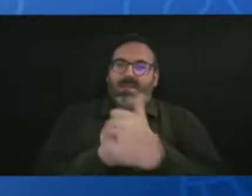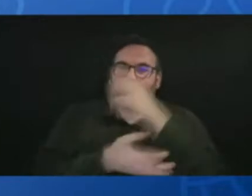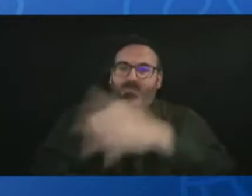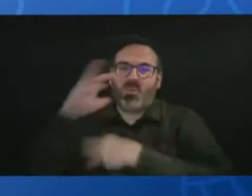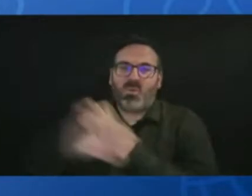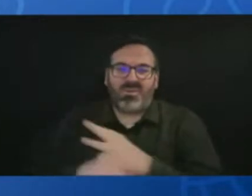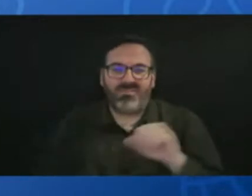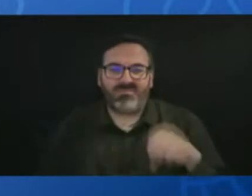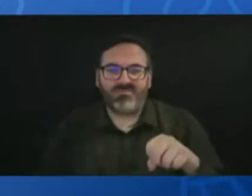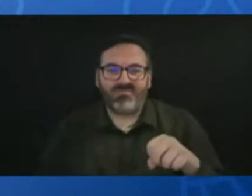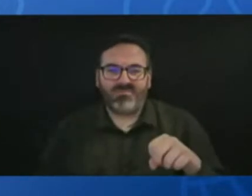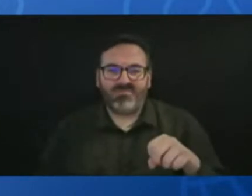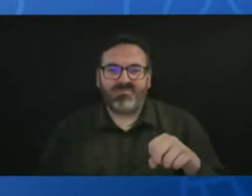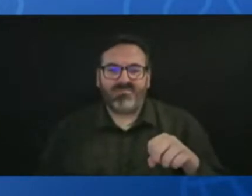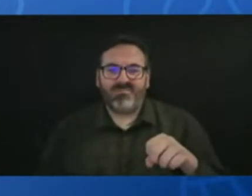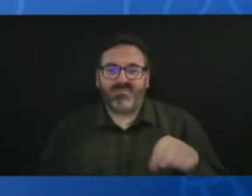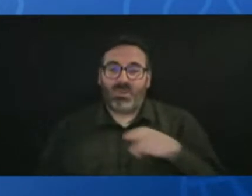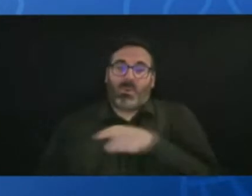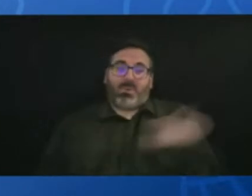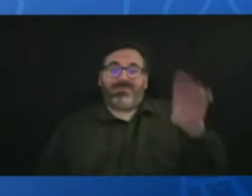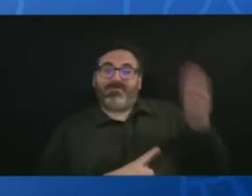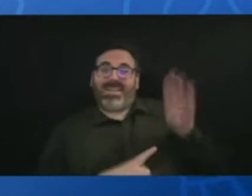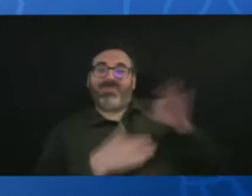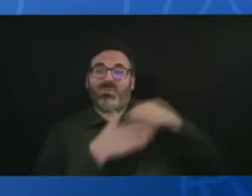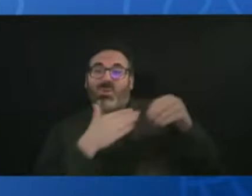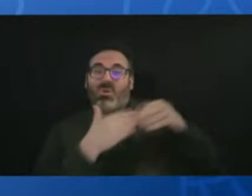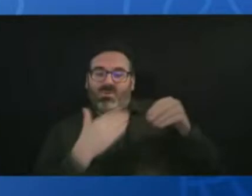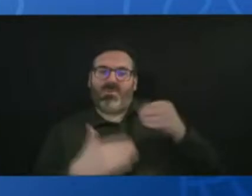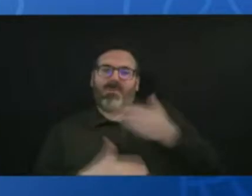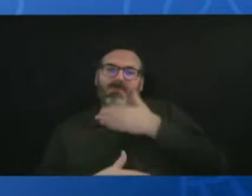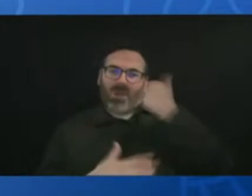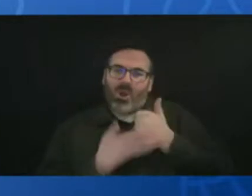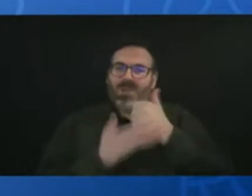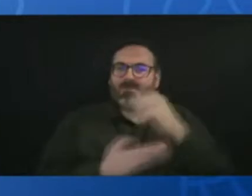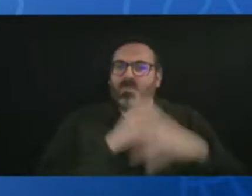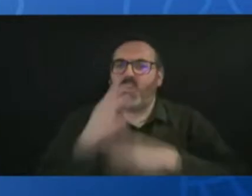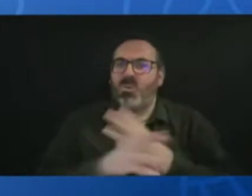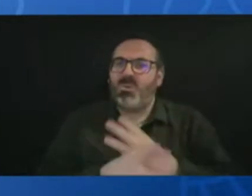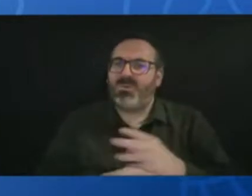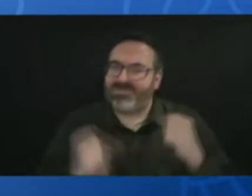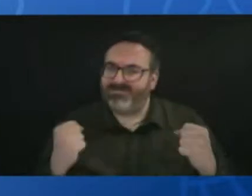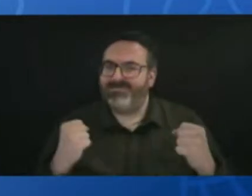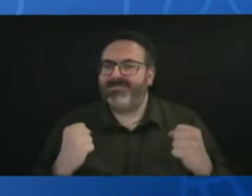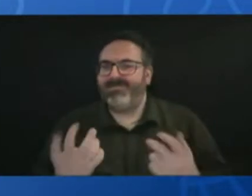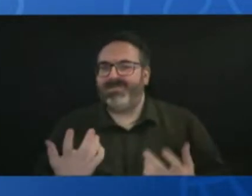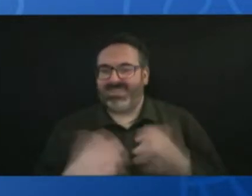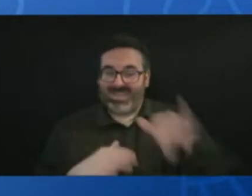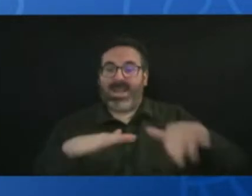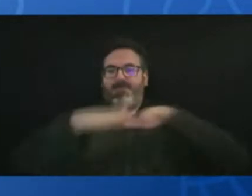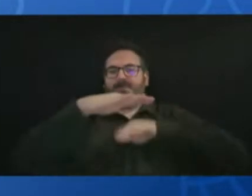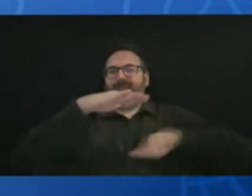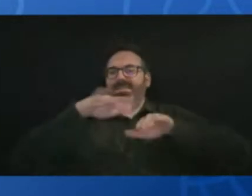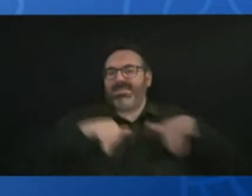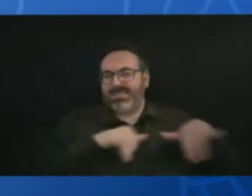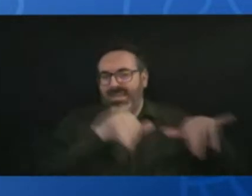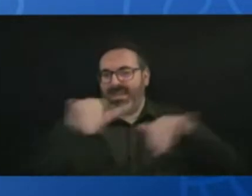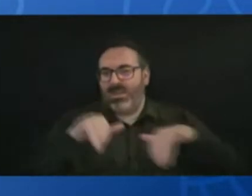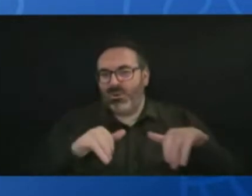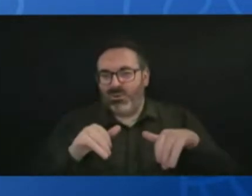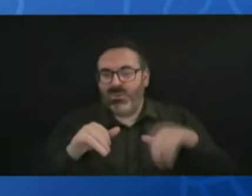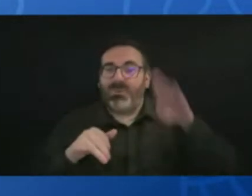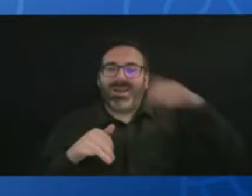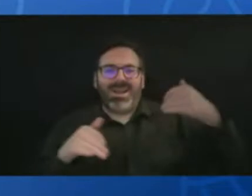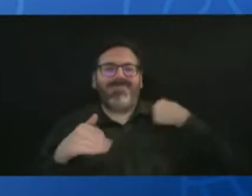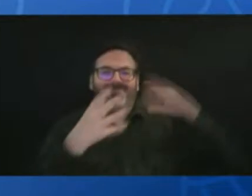better help the world. That is the basic standard. So there is disruption. We understand that. But